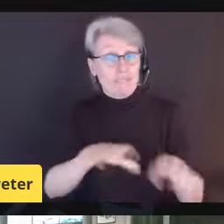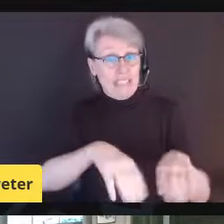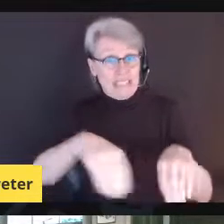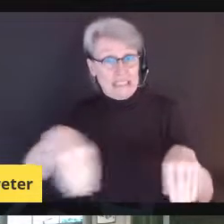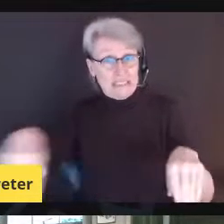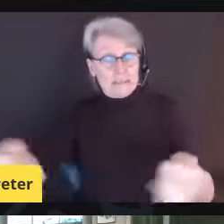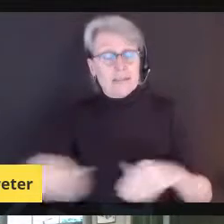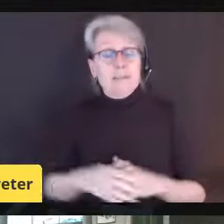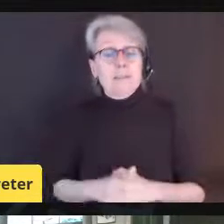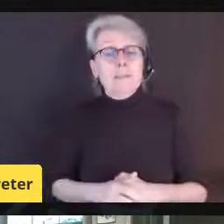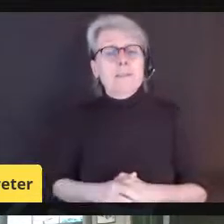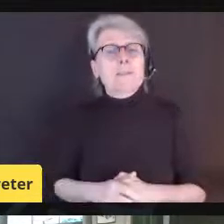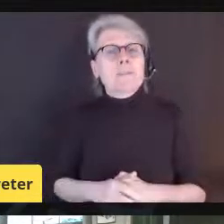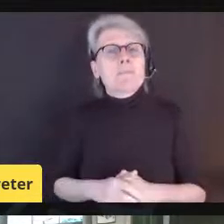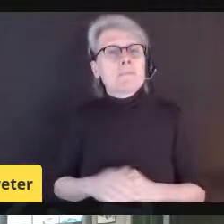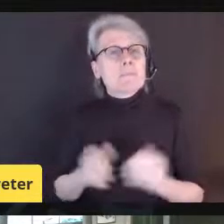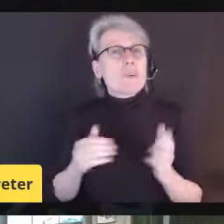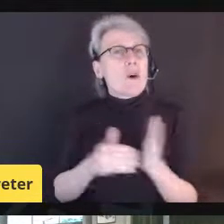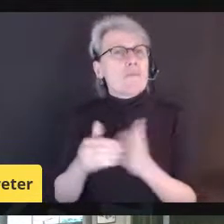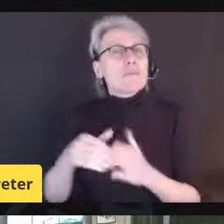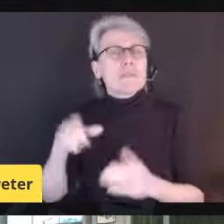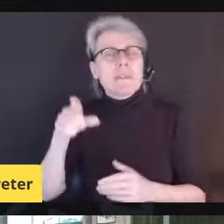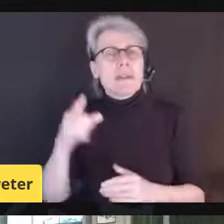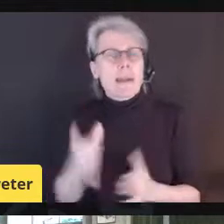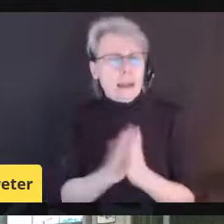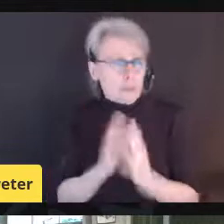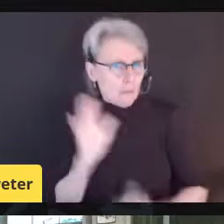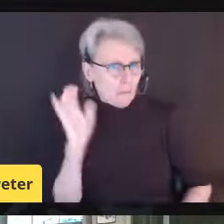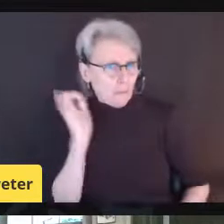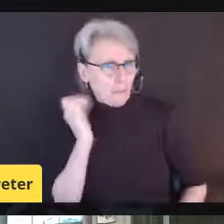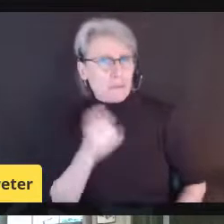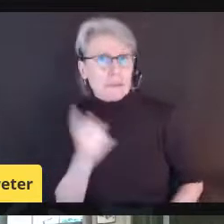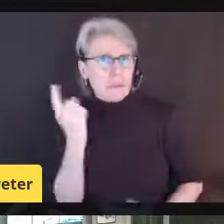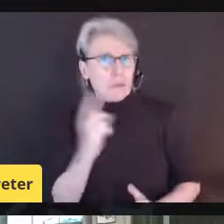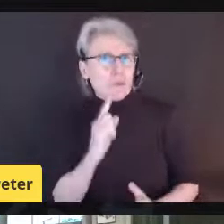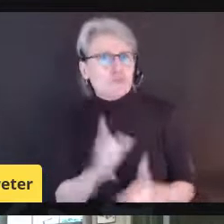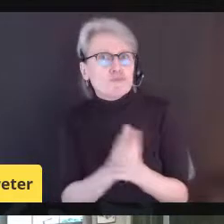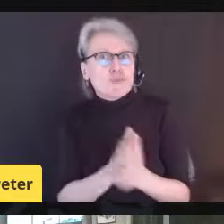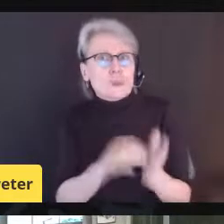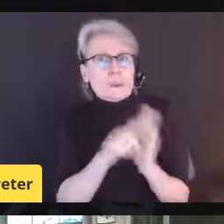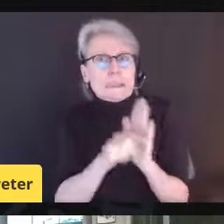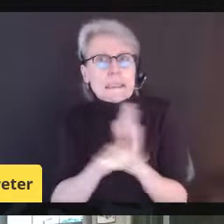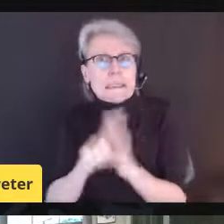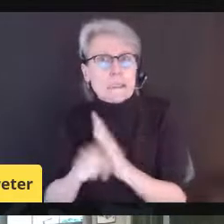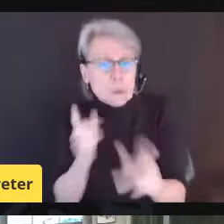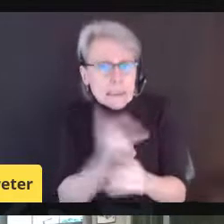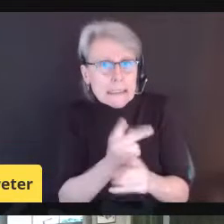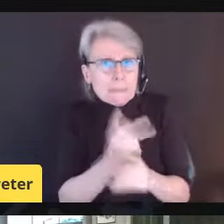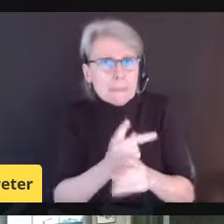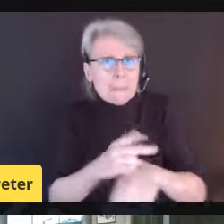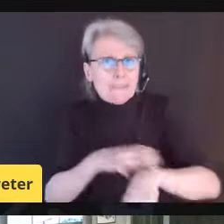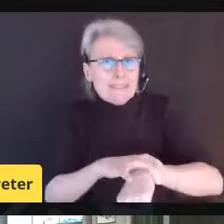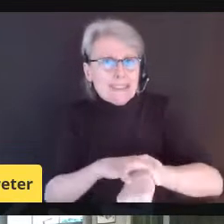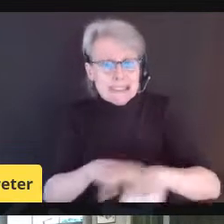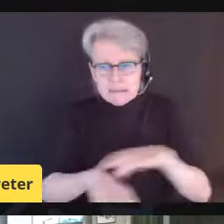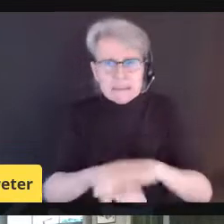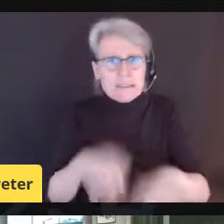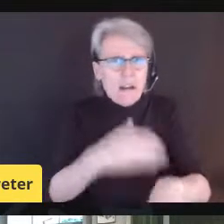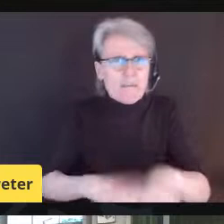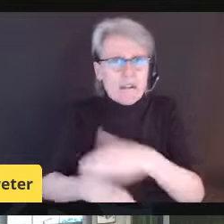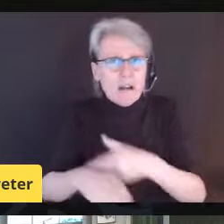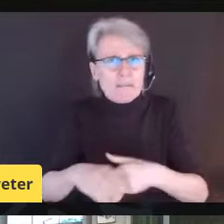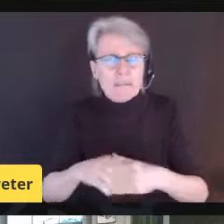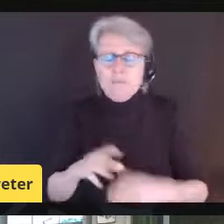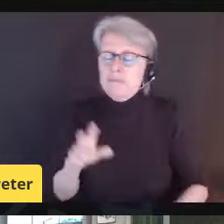us about it is like, oh, is there a serial killer with a foot fetish? And the thing is, no, it's very unlikely.